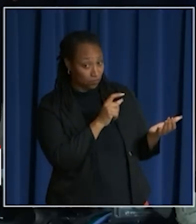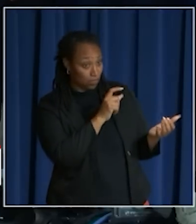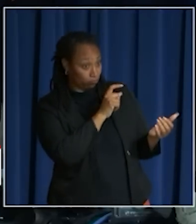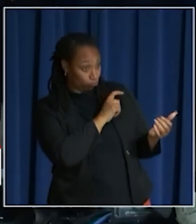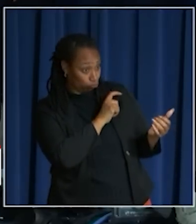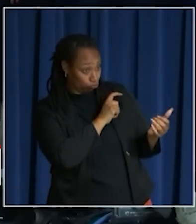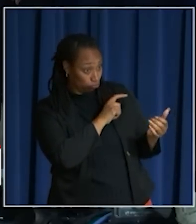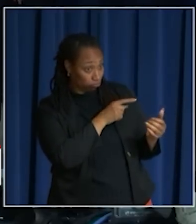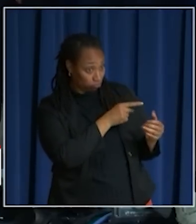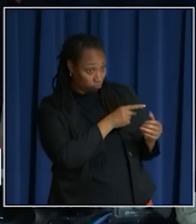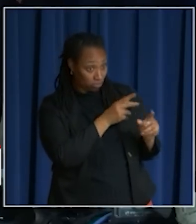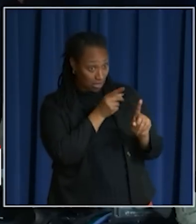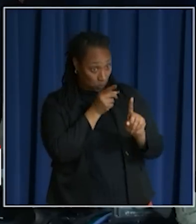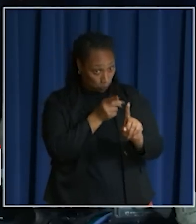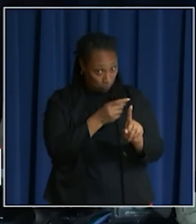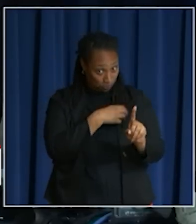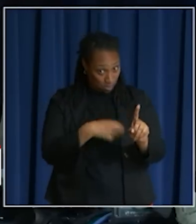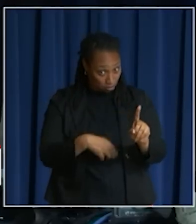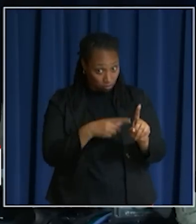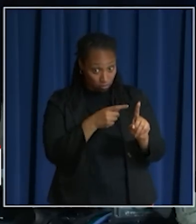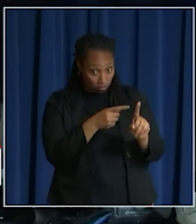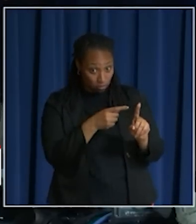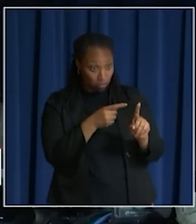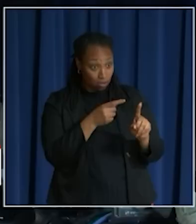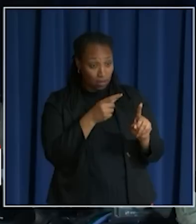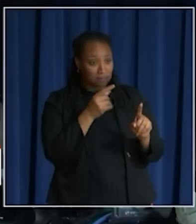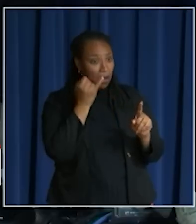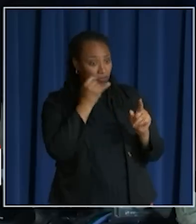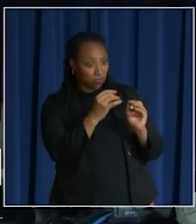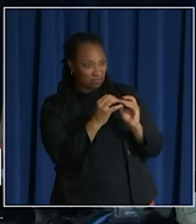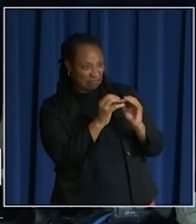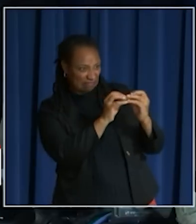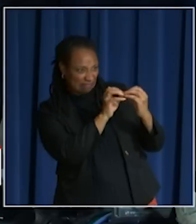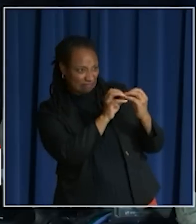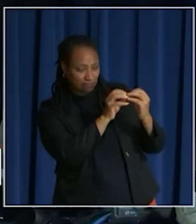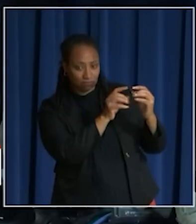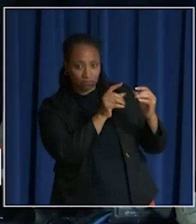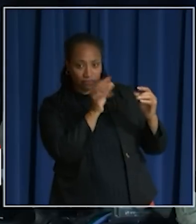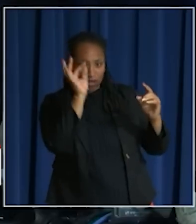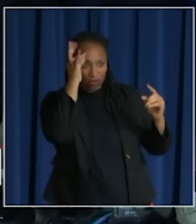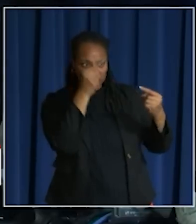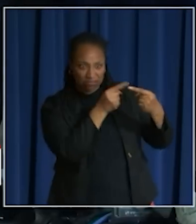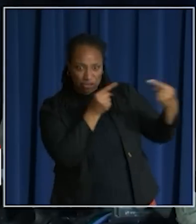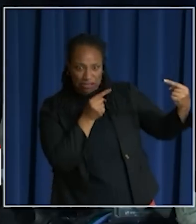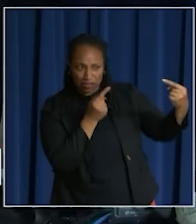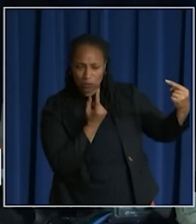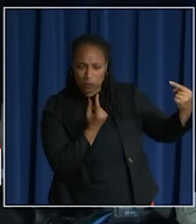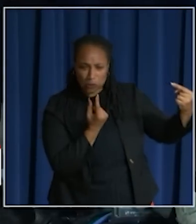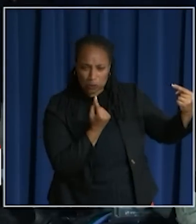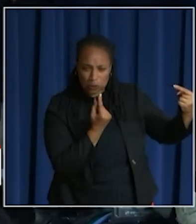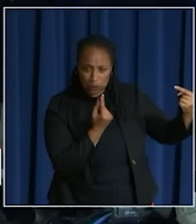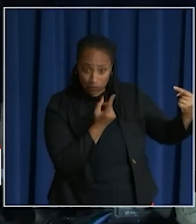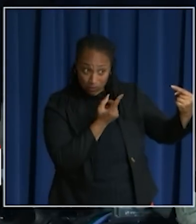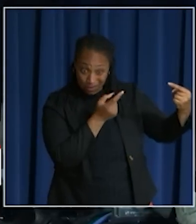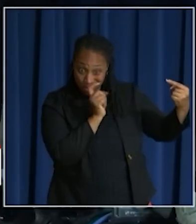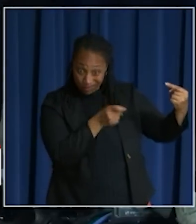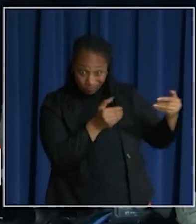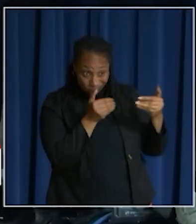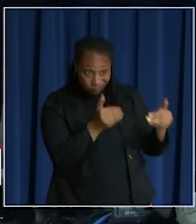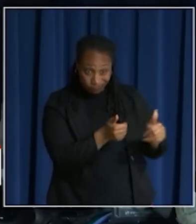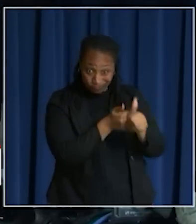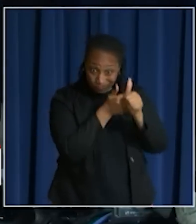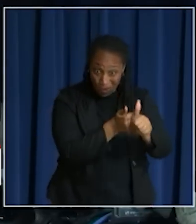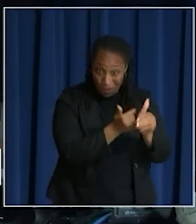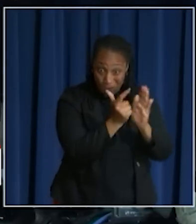from east of the river to the federal enclave or something like that. Will you comply with, you say you're going to follow the law, you say you want to